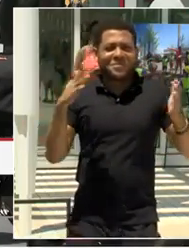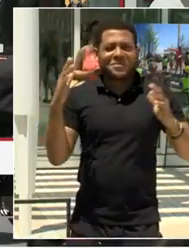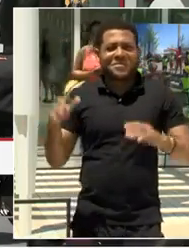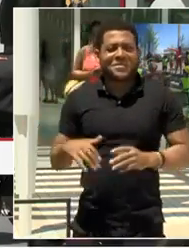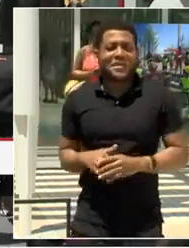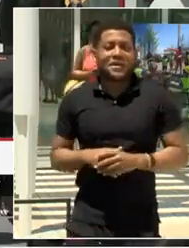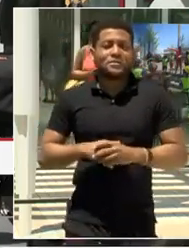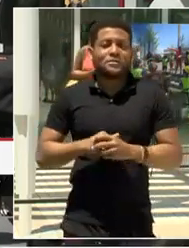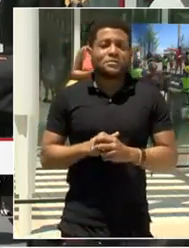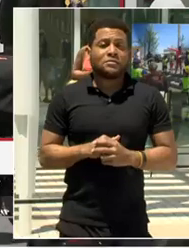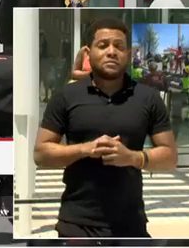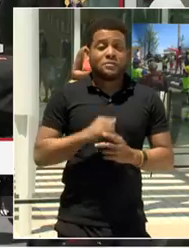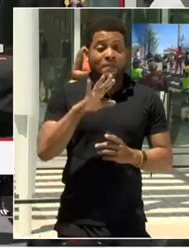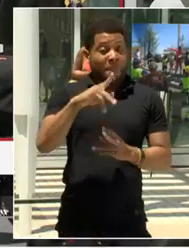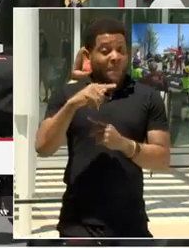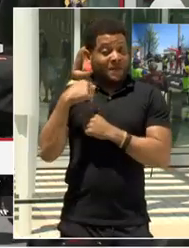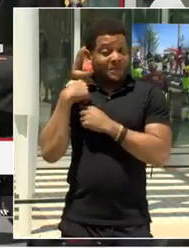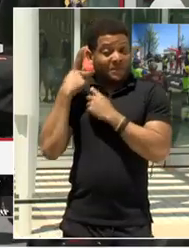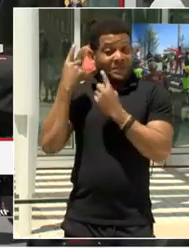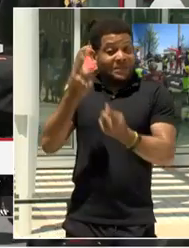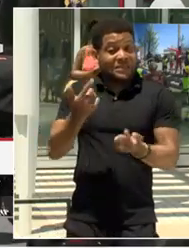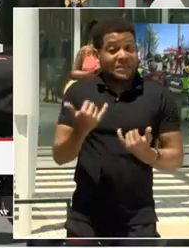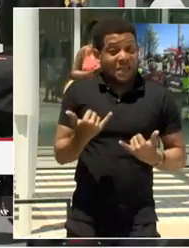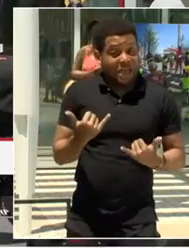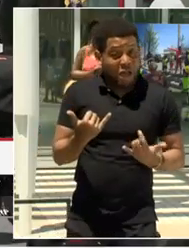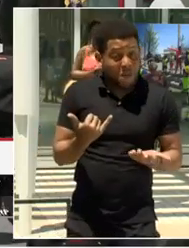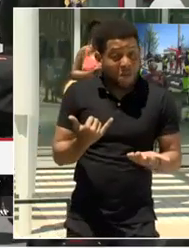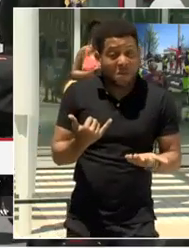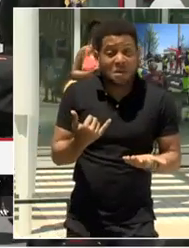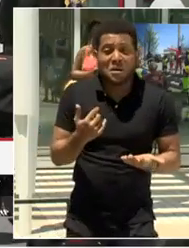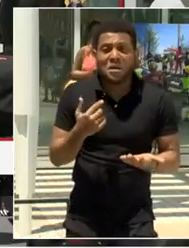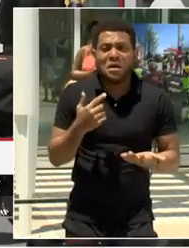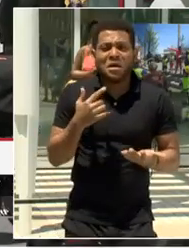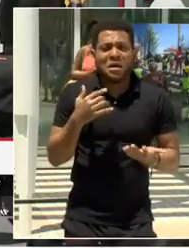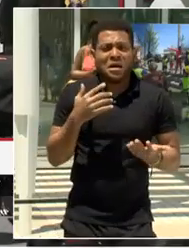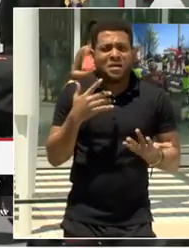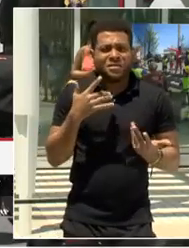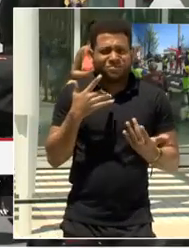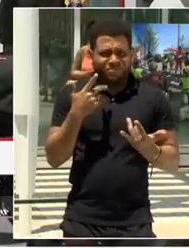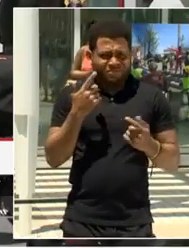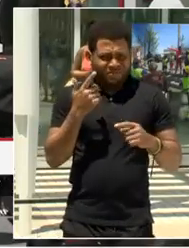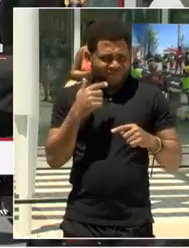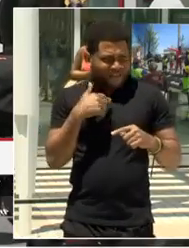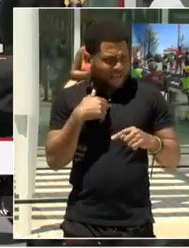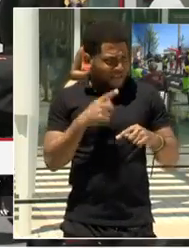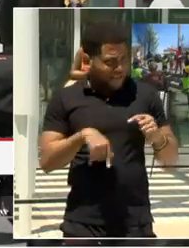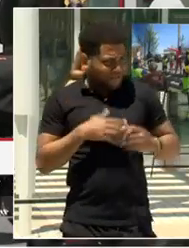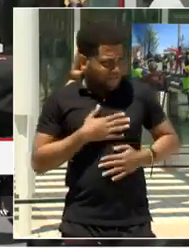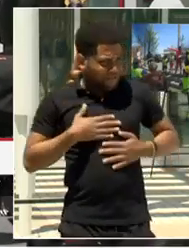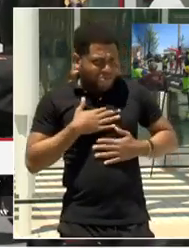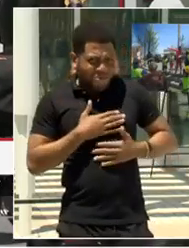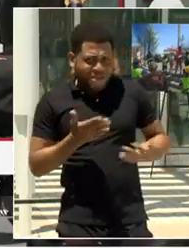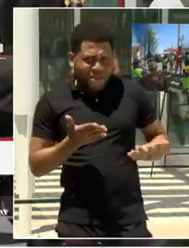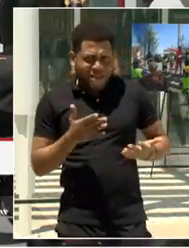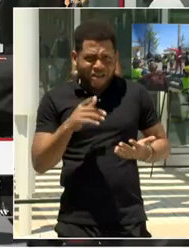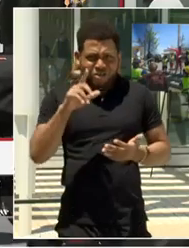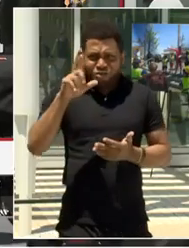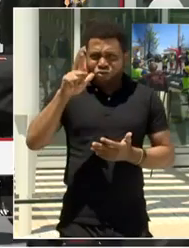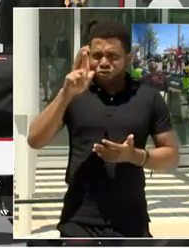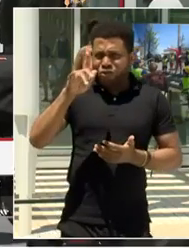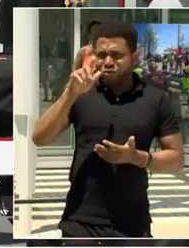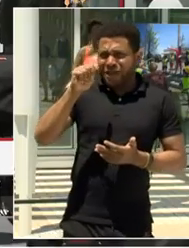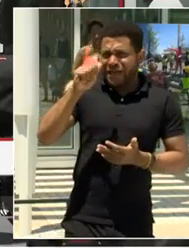But until today, we weren't able to enjoy the 25-acre sitting right across the